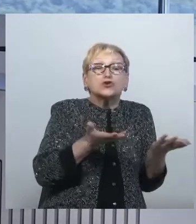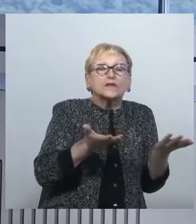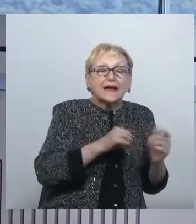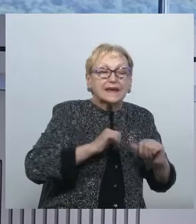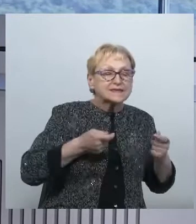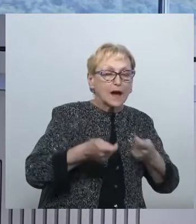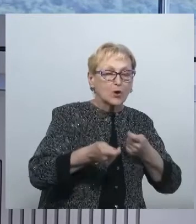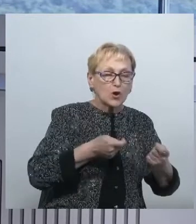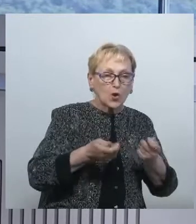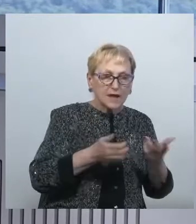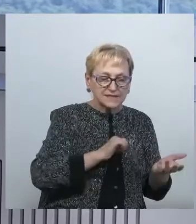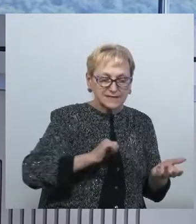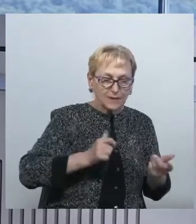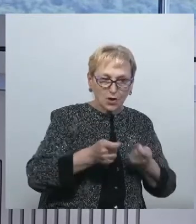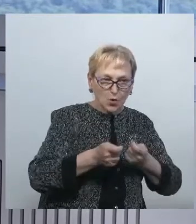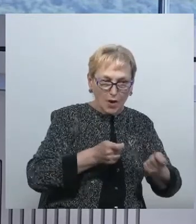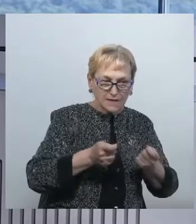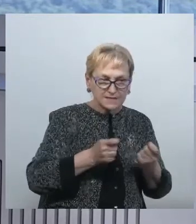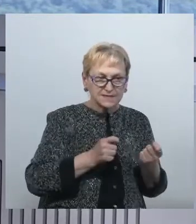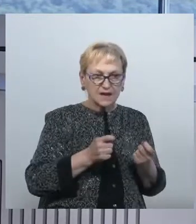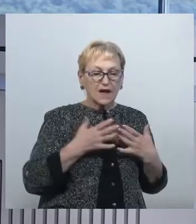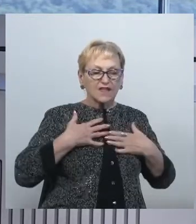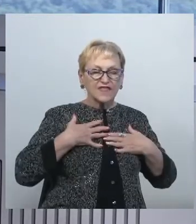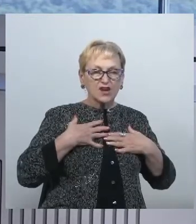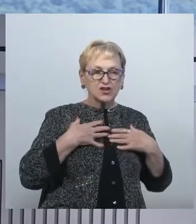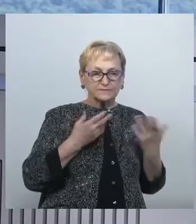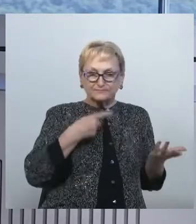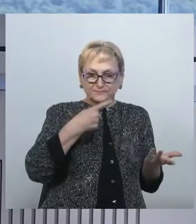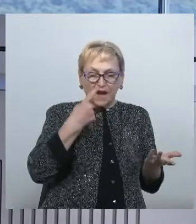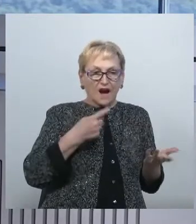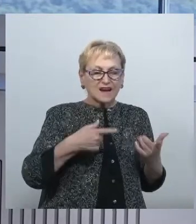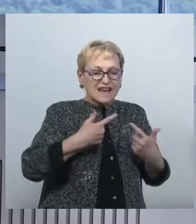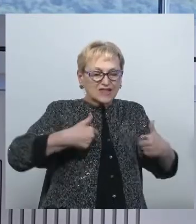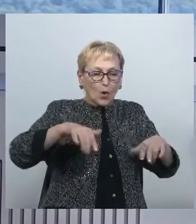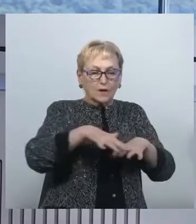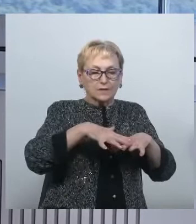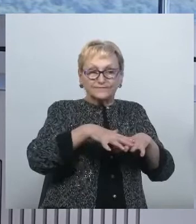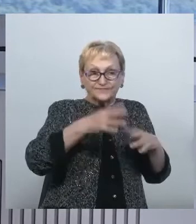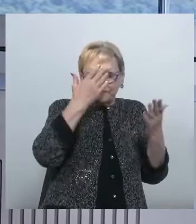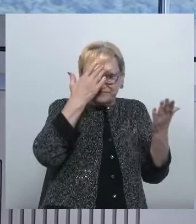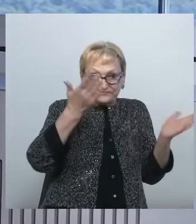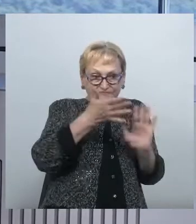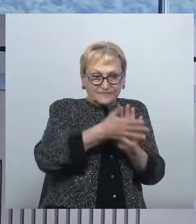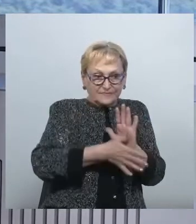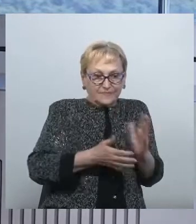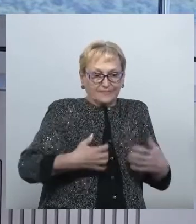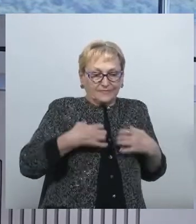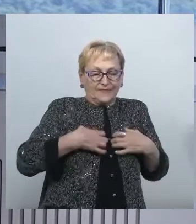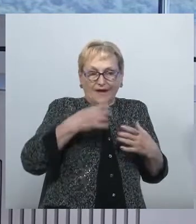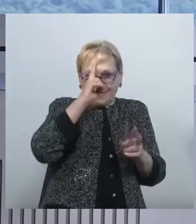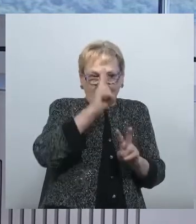what self-regulation is, and I think that our market doesn't really understand it yet because it's